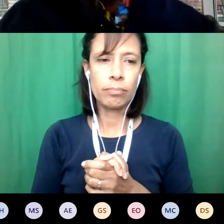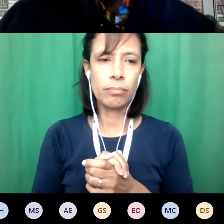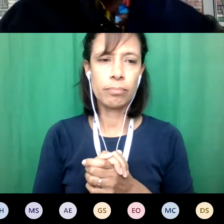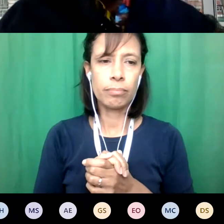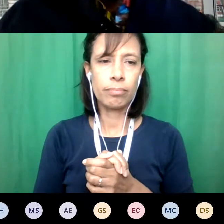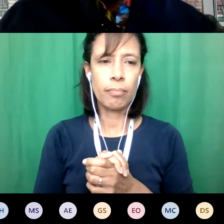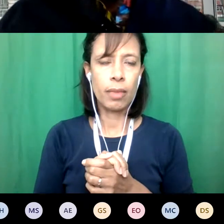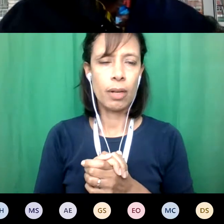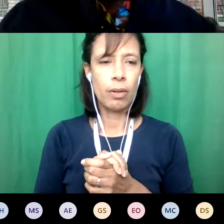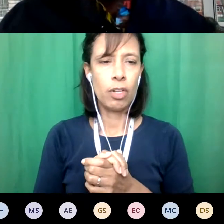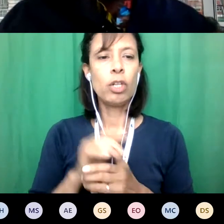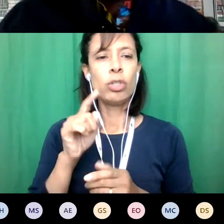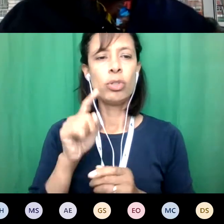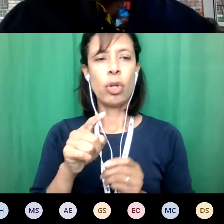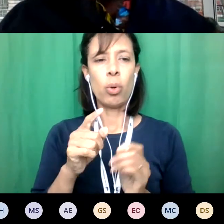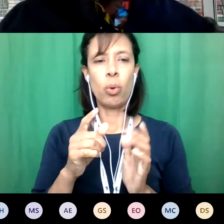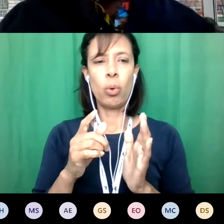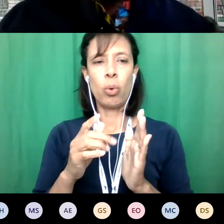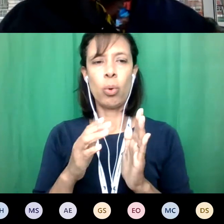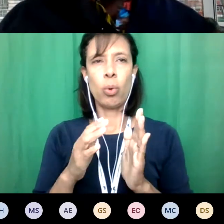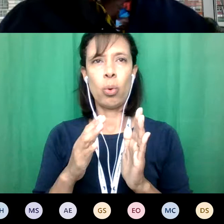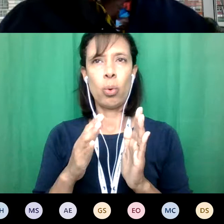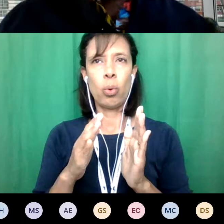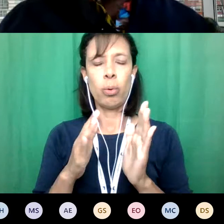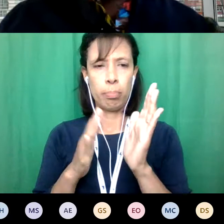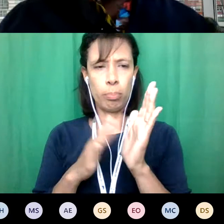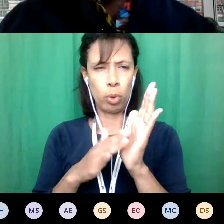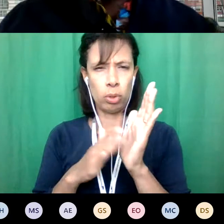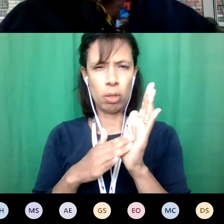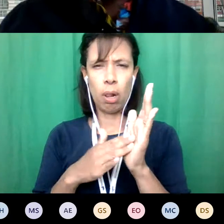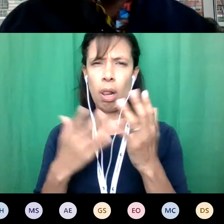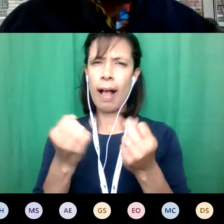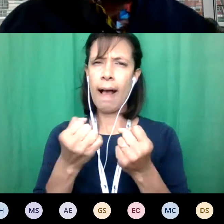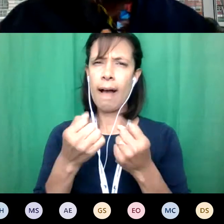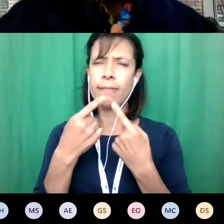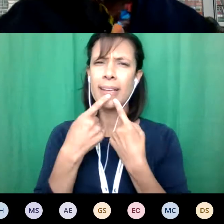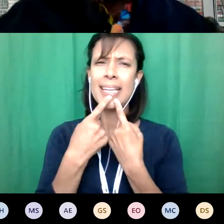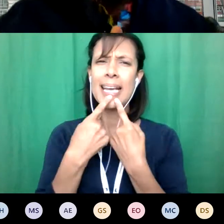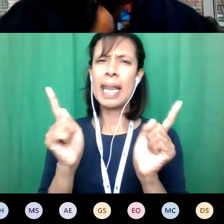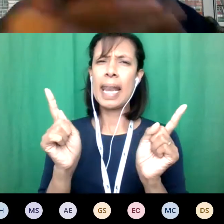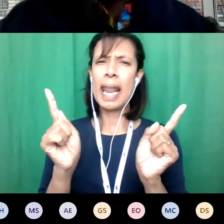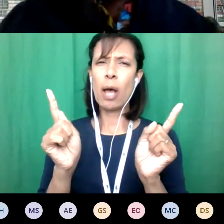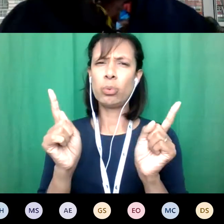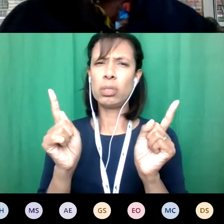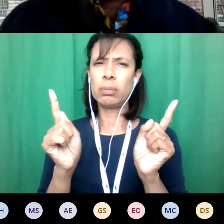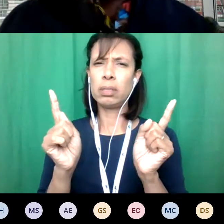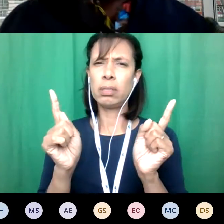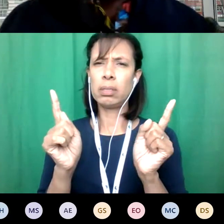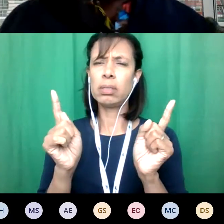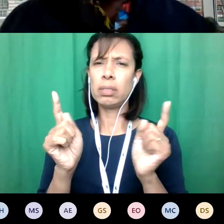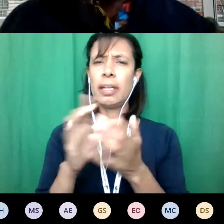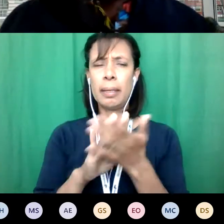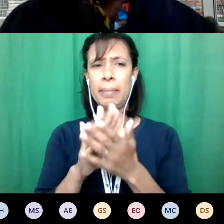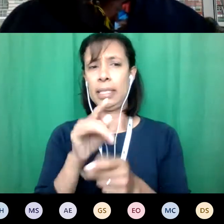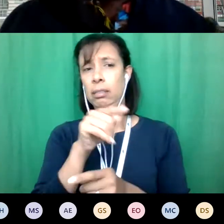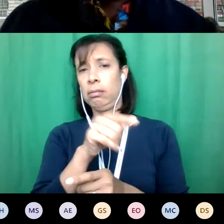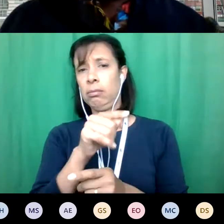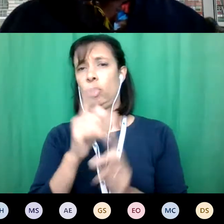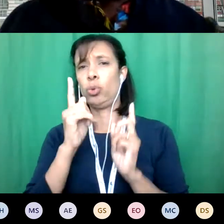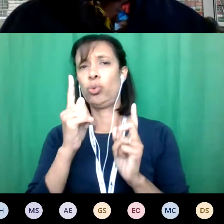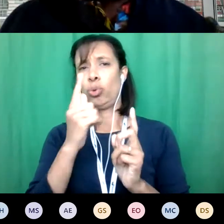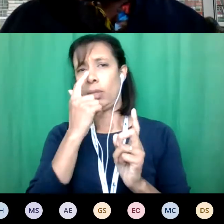Through Moodle, through the announcements on Moodle, I can communicate with all of the students who